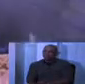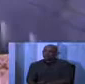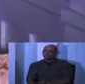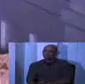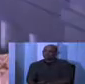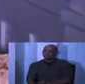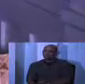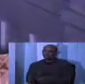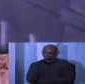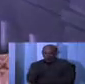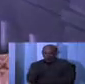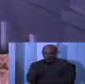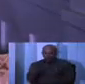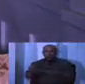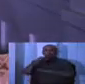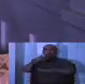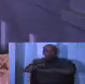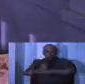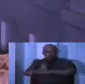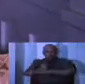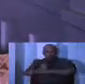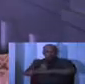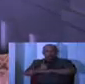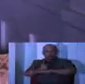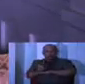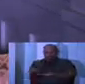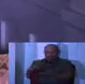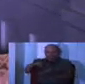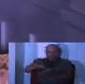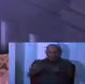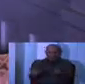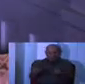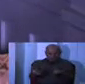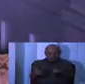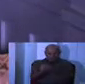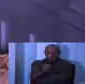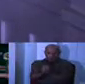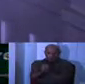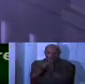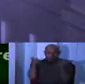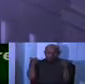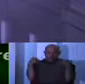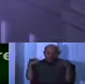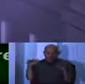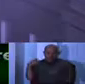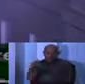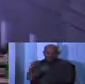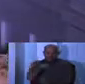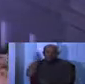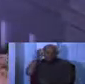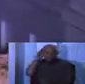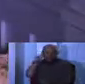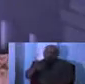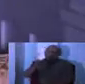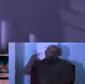And so the scene has been set. Let's rise in body and spirit as we open worship. Angels, we have heard on high.